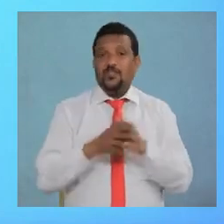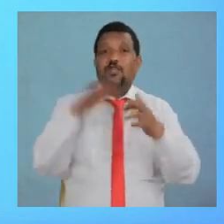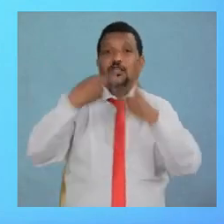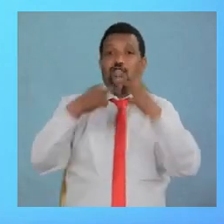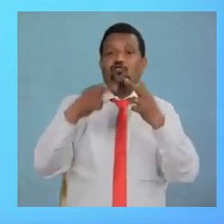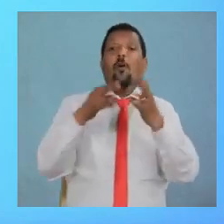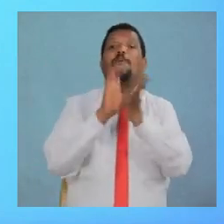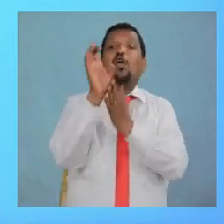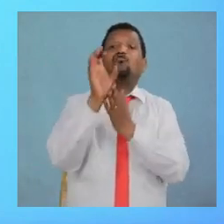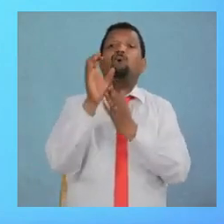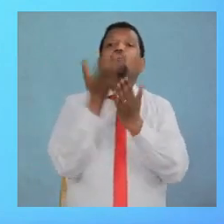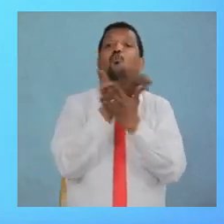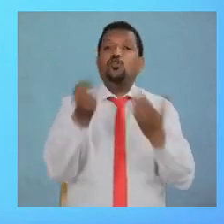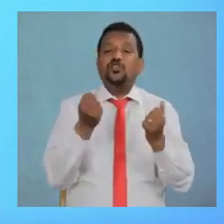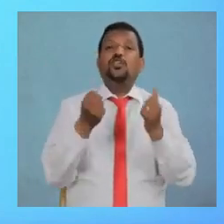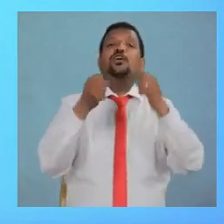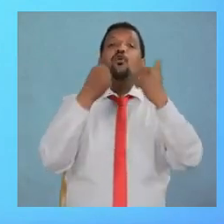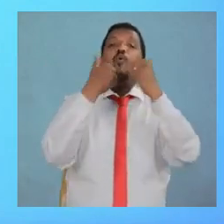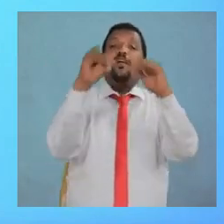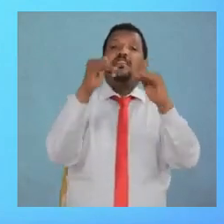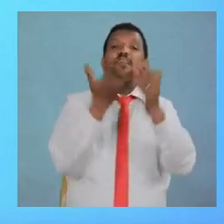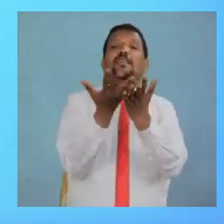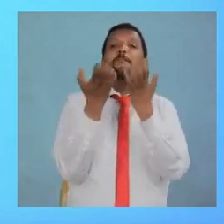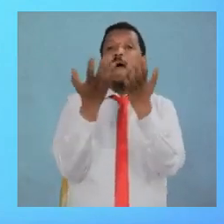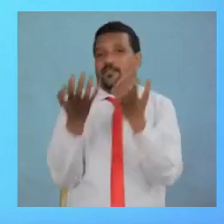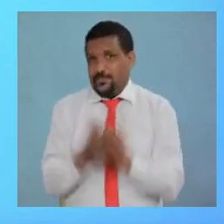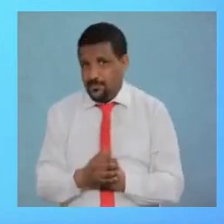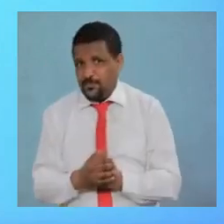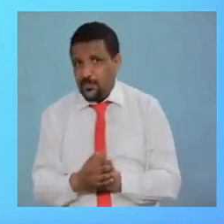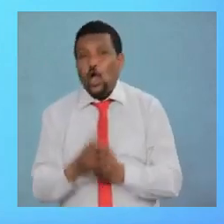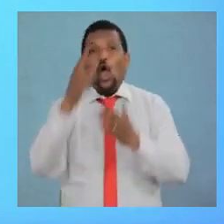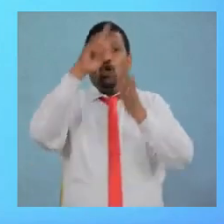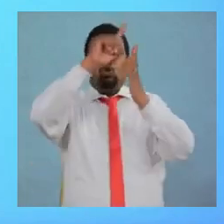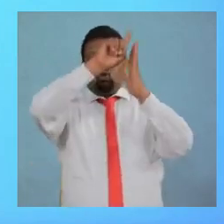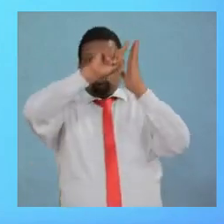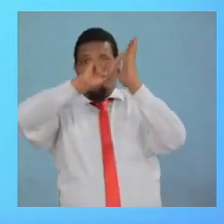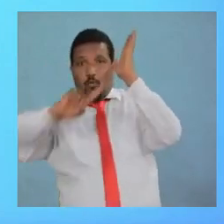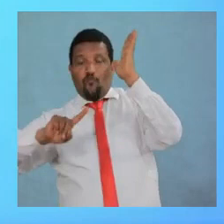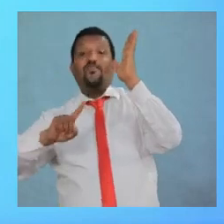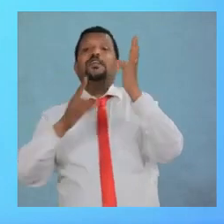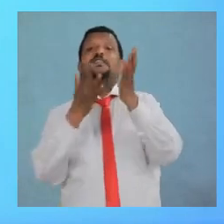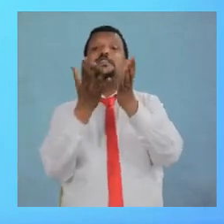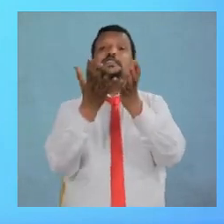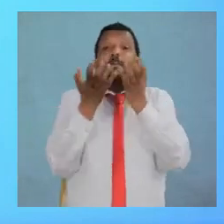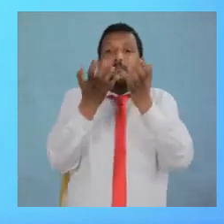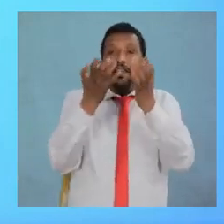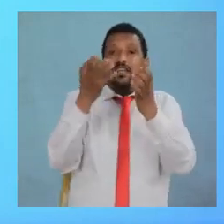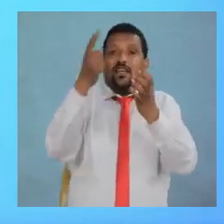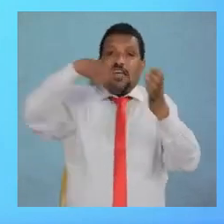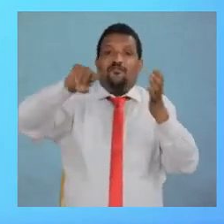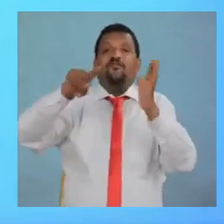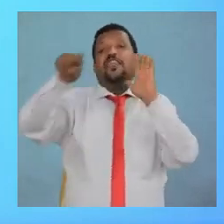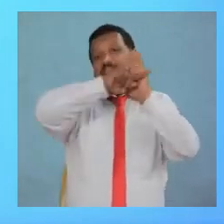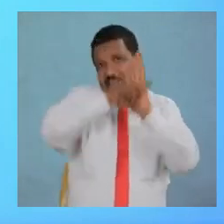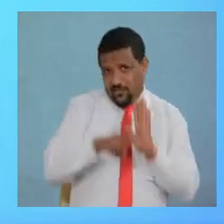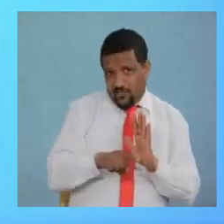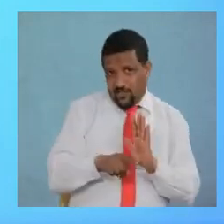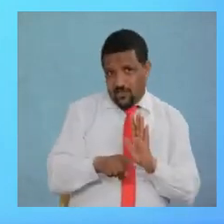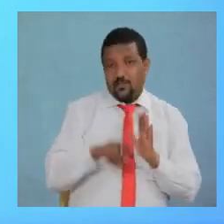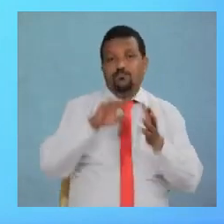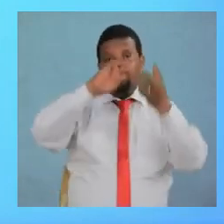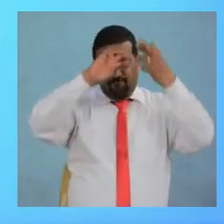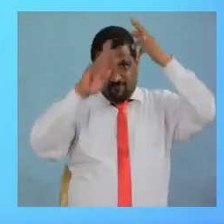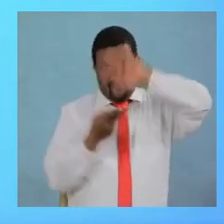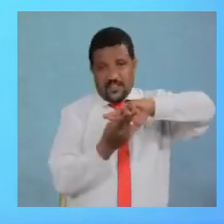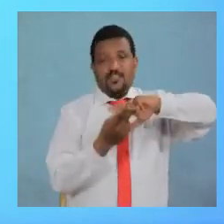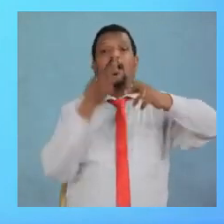of a commodity and quantity demanded. The slope of the demand curve is negative because there is an inverse